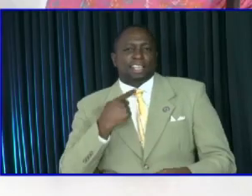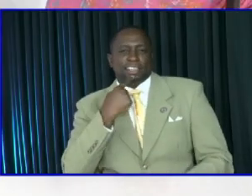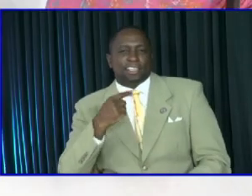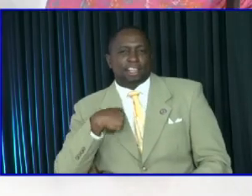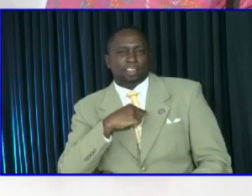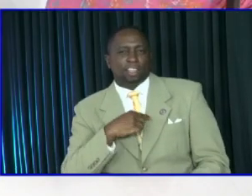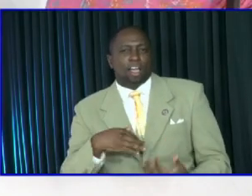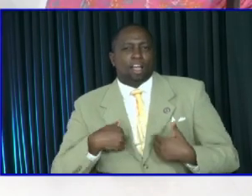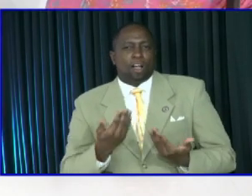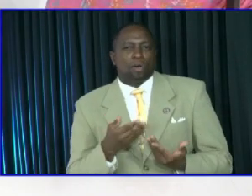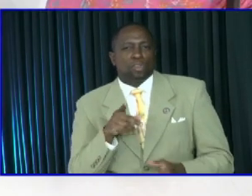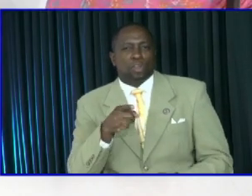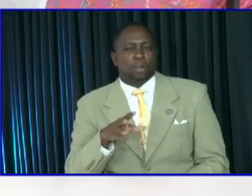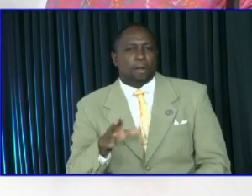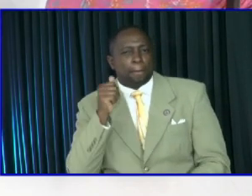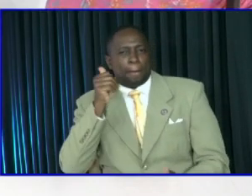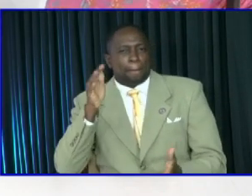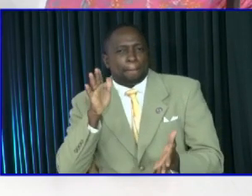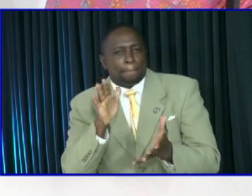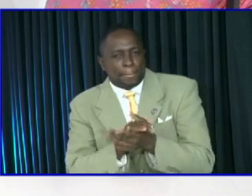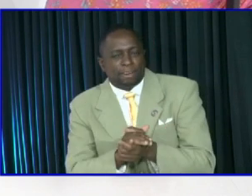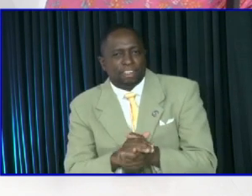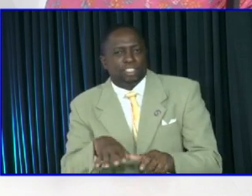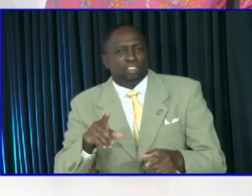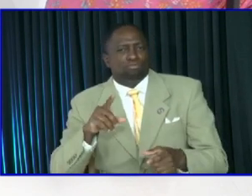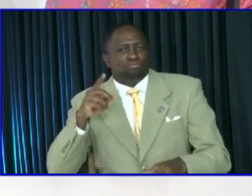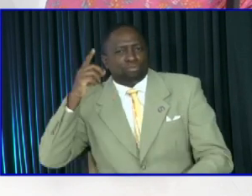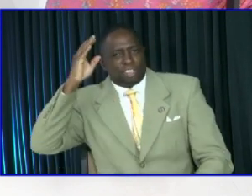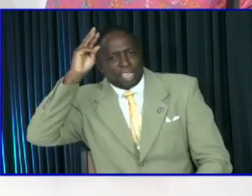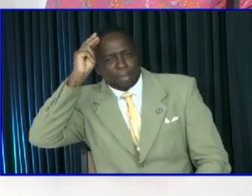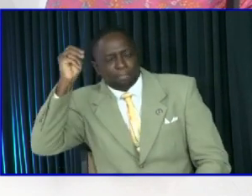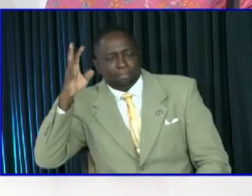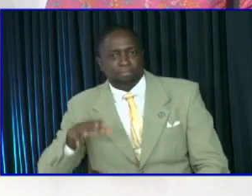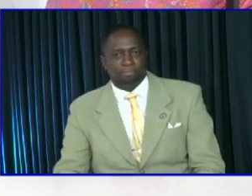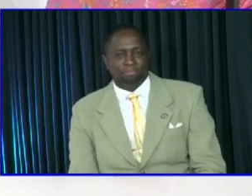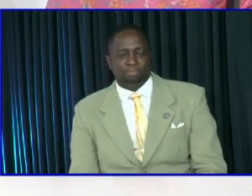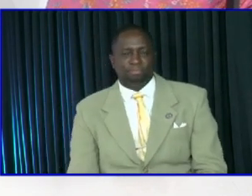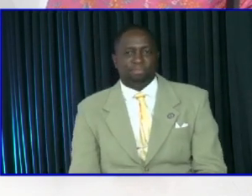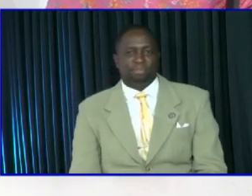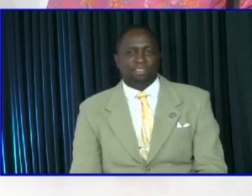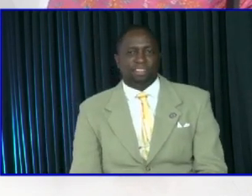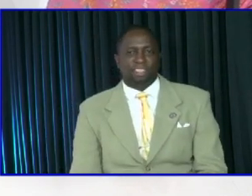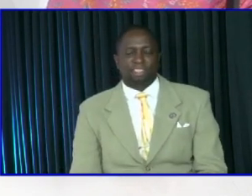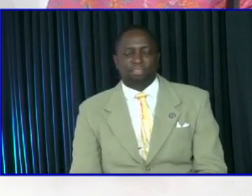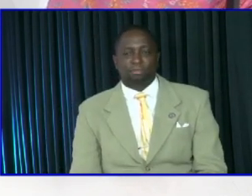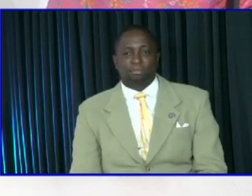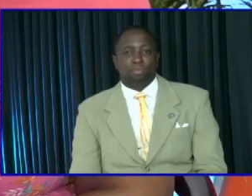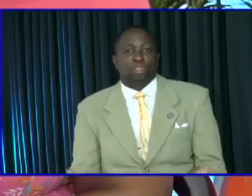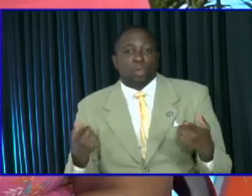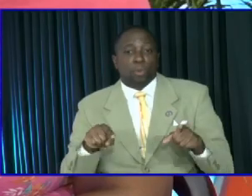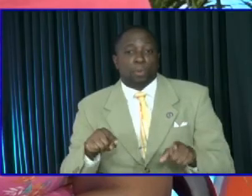to him? What led, give us a little bit of the love story right there.